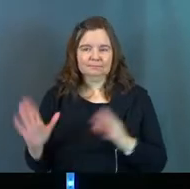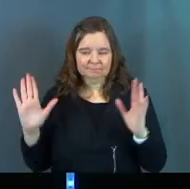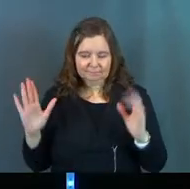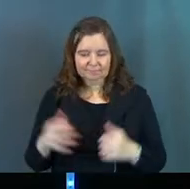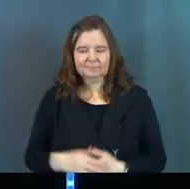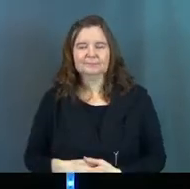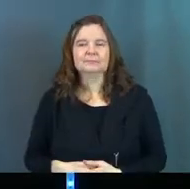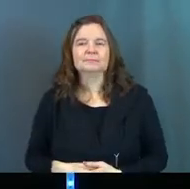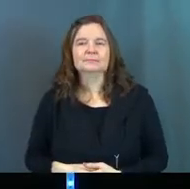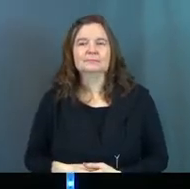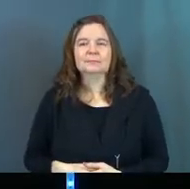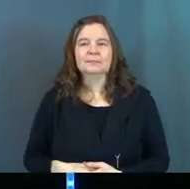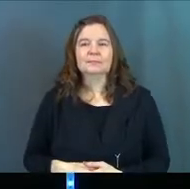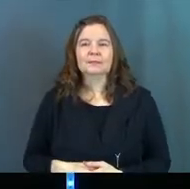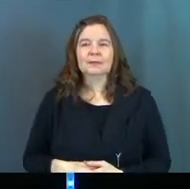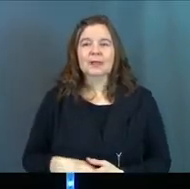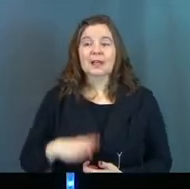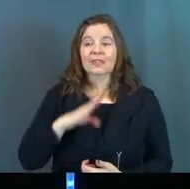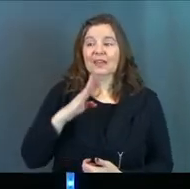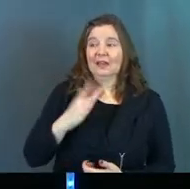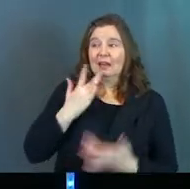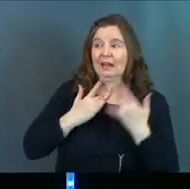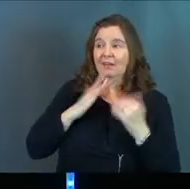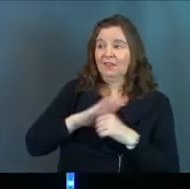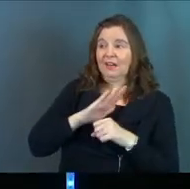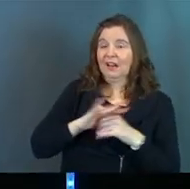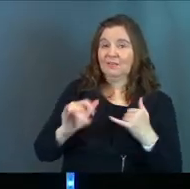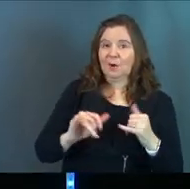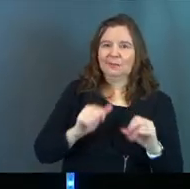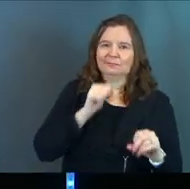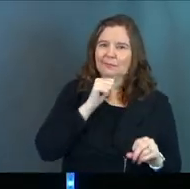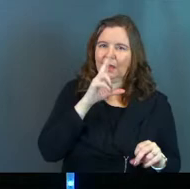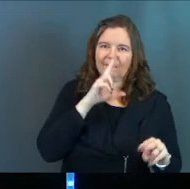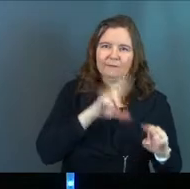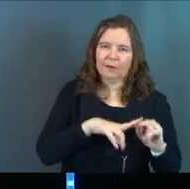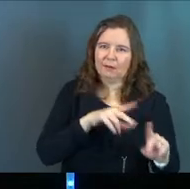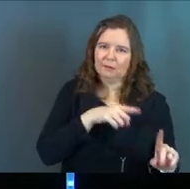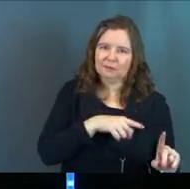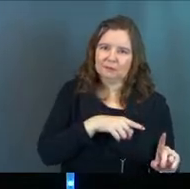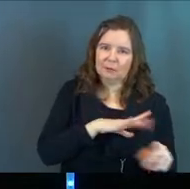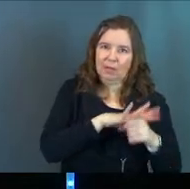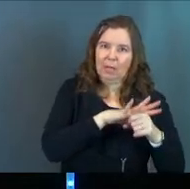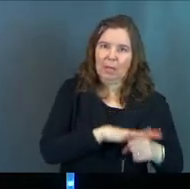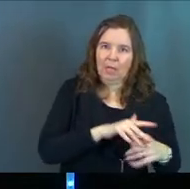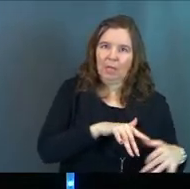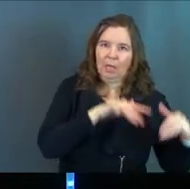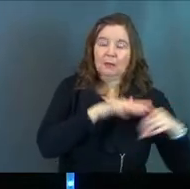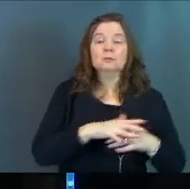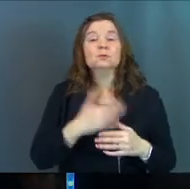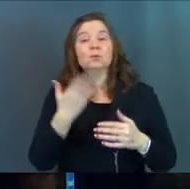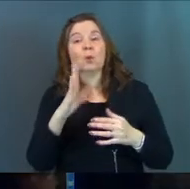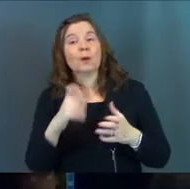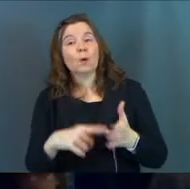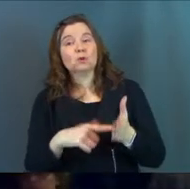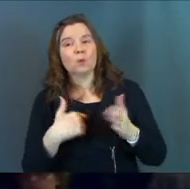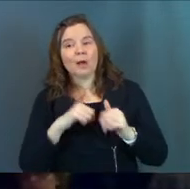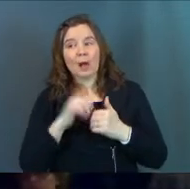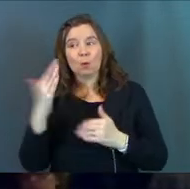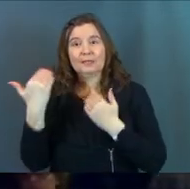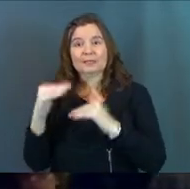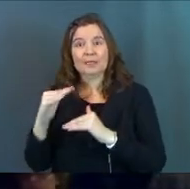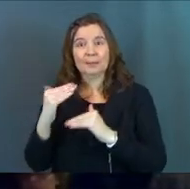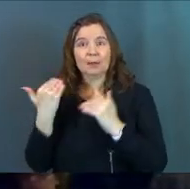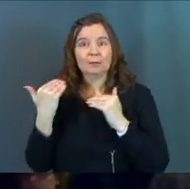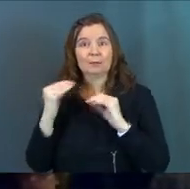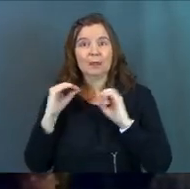things. The never enough party is no fun. So God wanted to show us how his